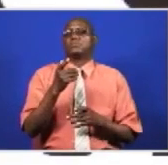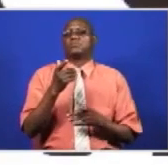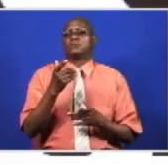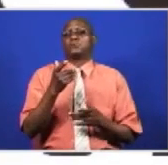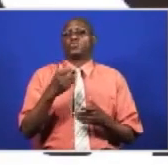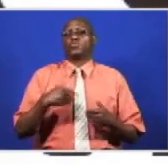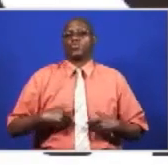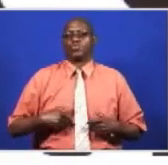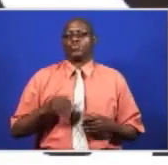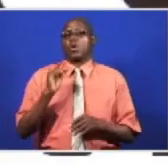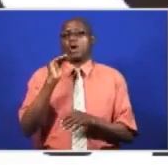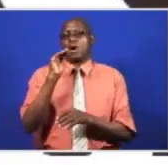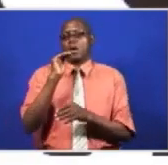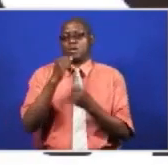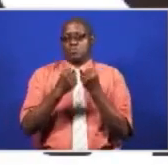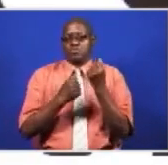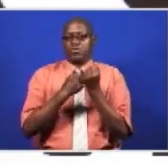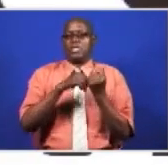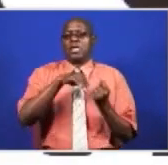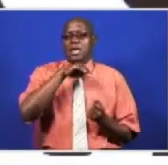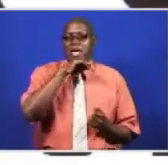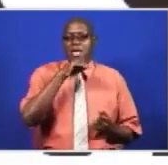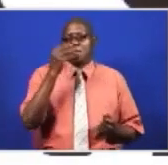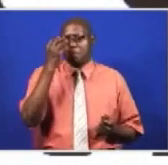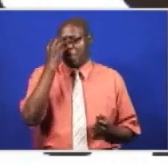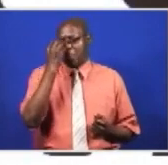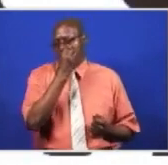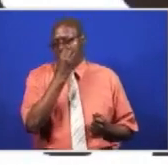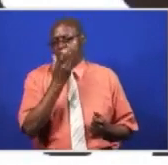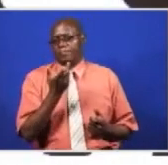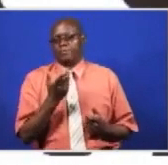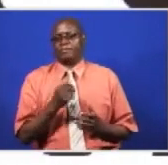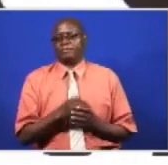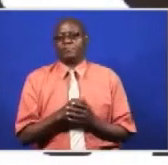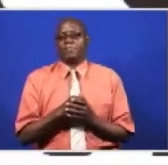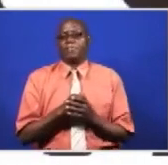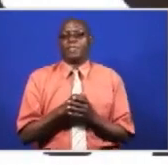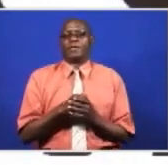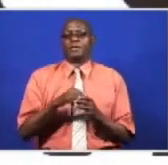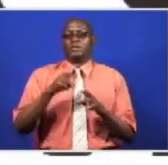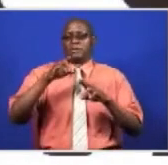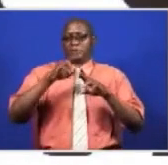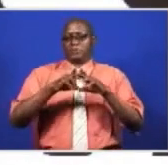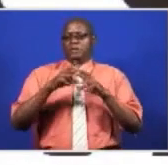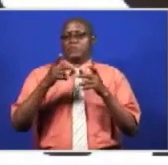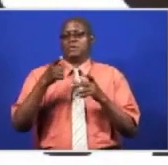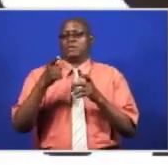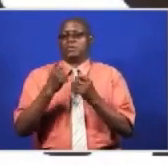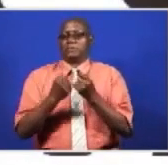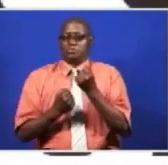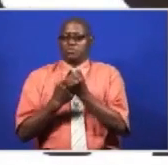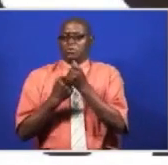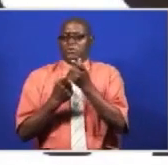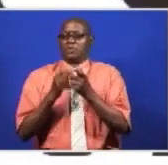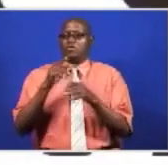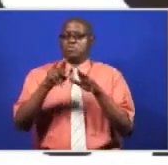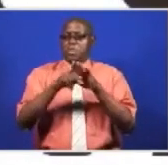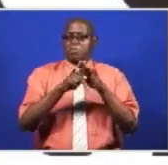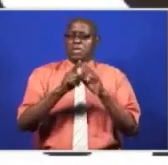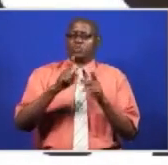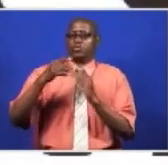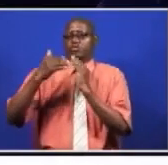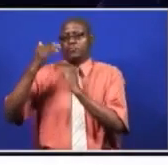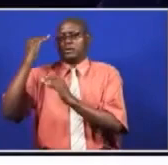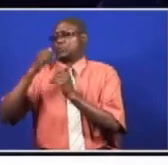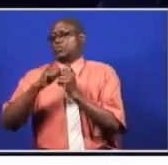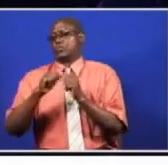August polls, pointing out the free education from primary to university. Our reporter Kennedy Kimani has more on the